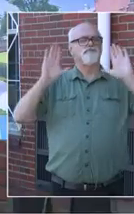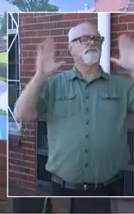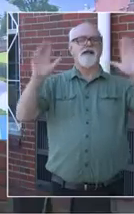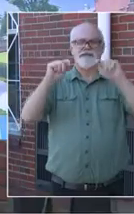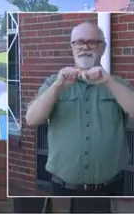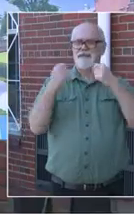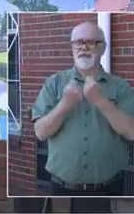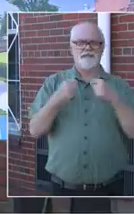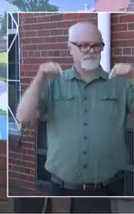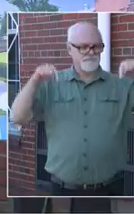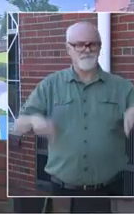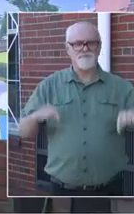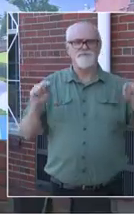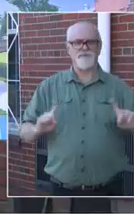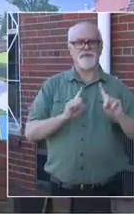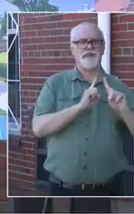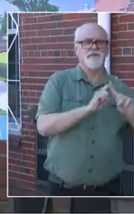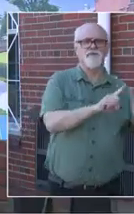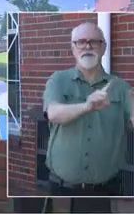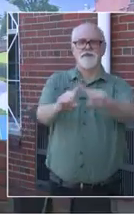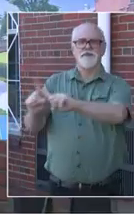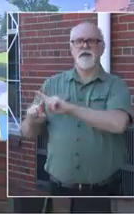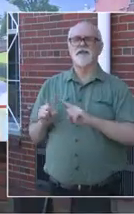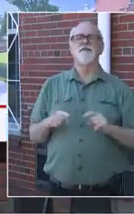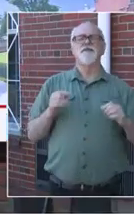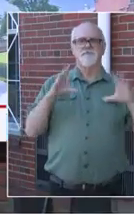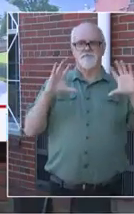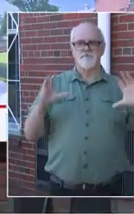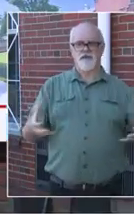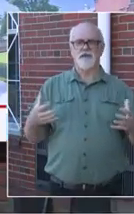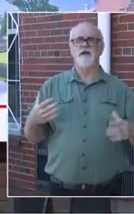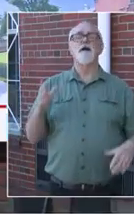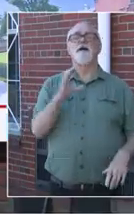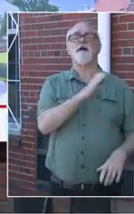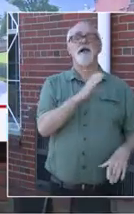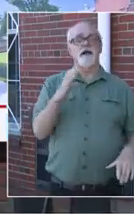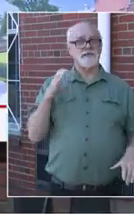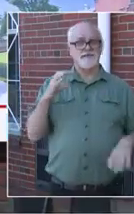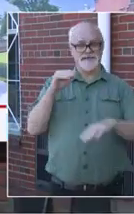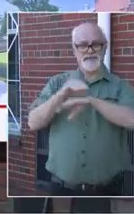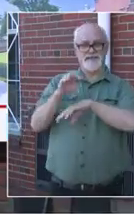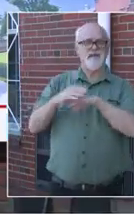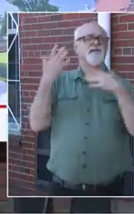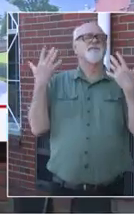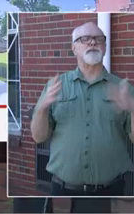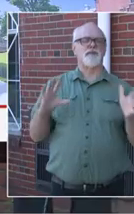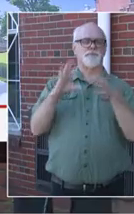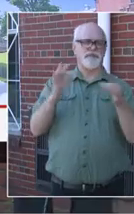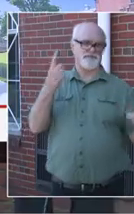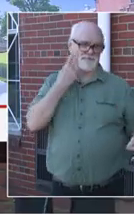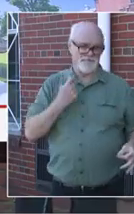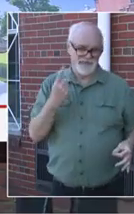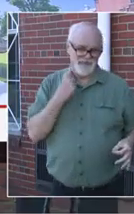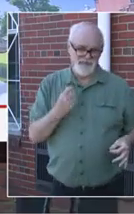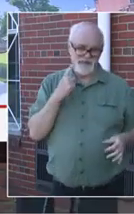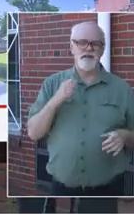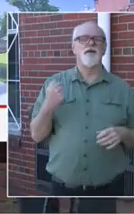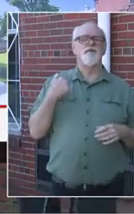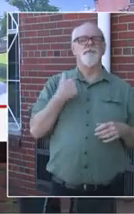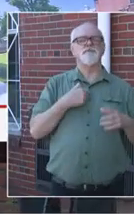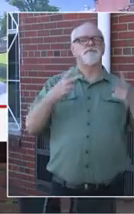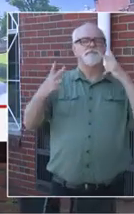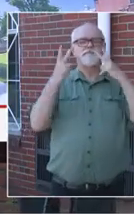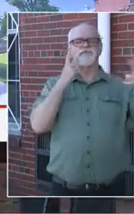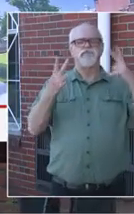Burroughs. As Councilmember Parker mentioned, we've been improving our results with historic